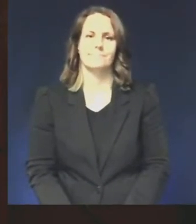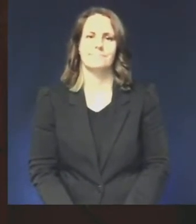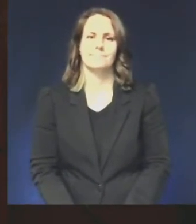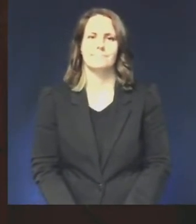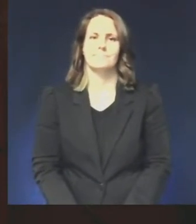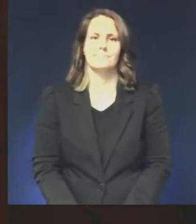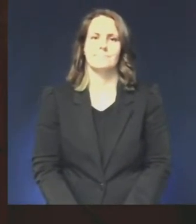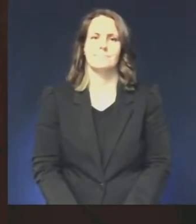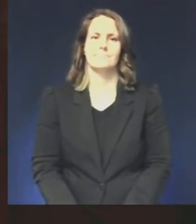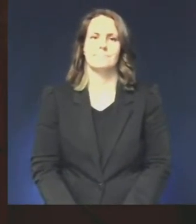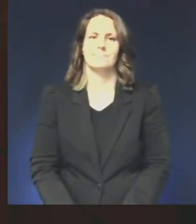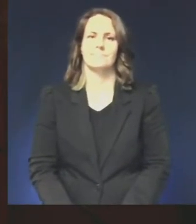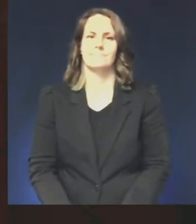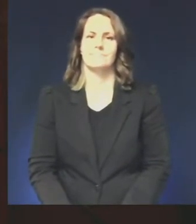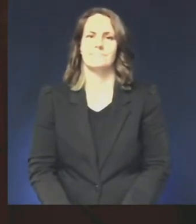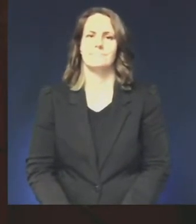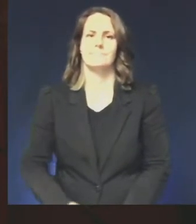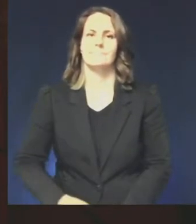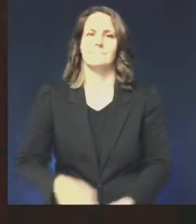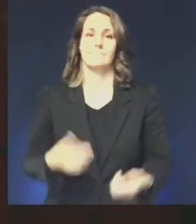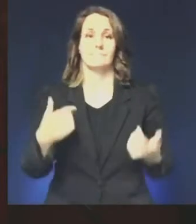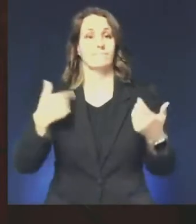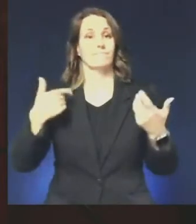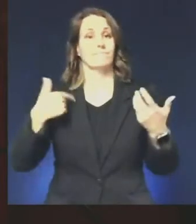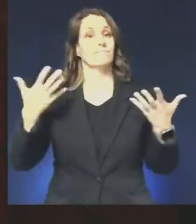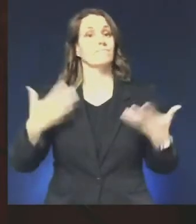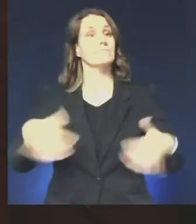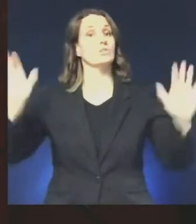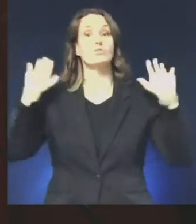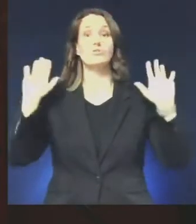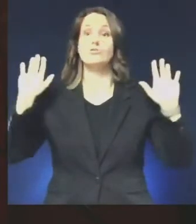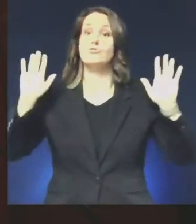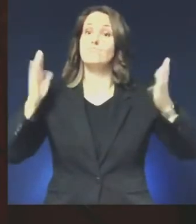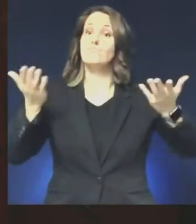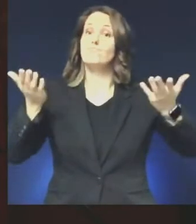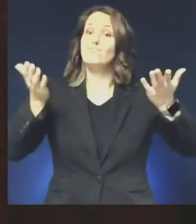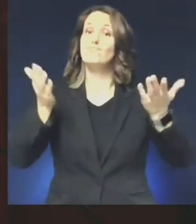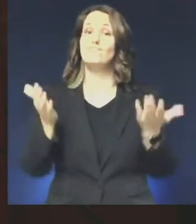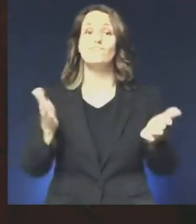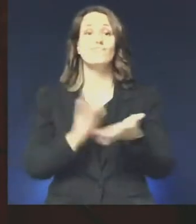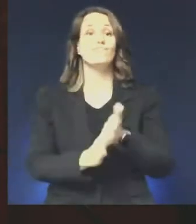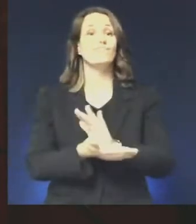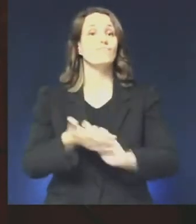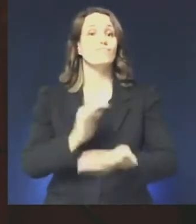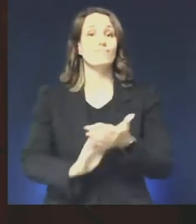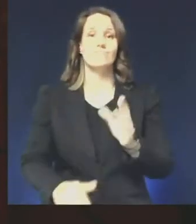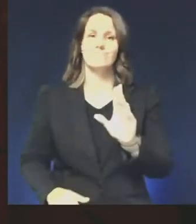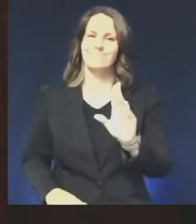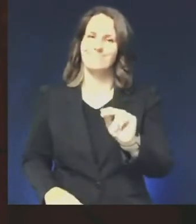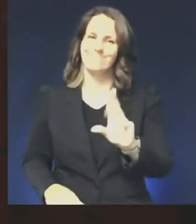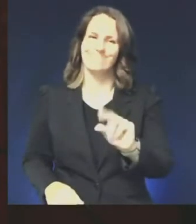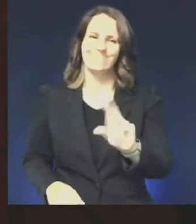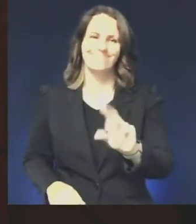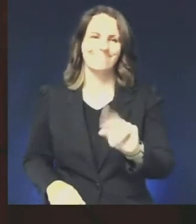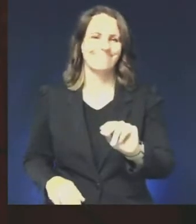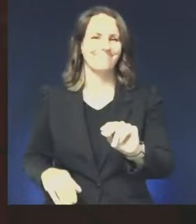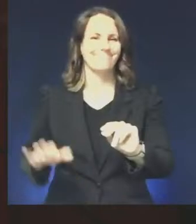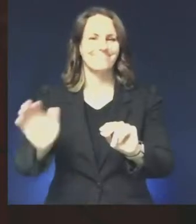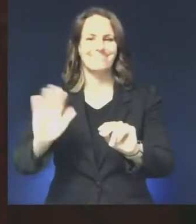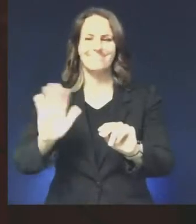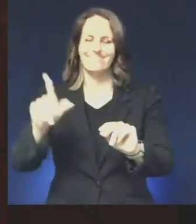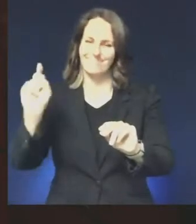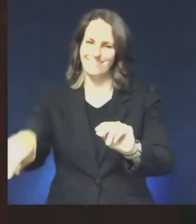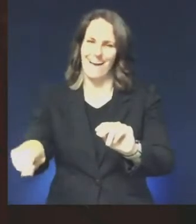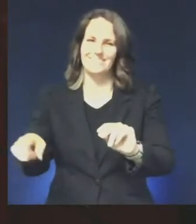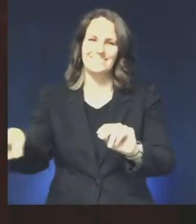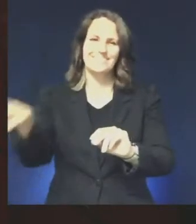fast enough, and we need more Wisconsinites to choose to get vaccinated and protect themselves and our families and neighbors who